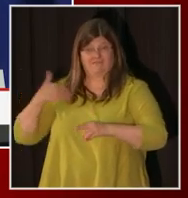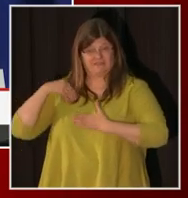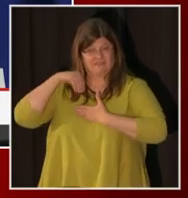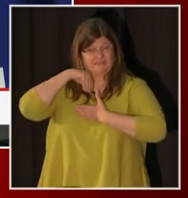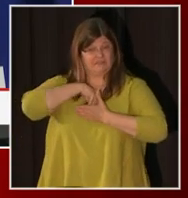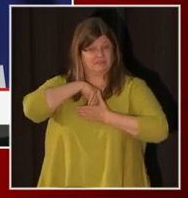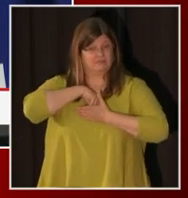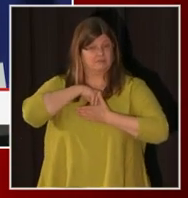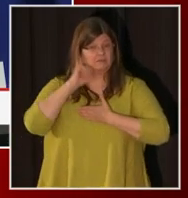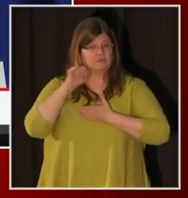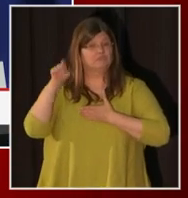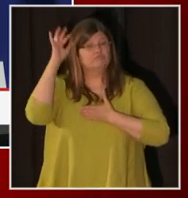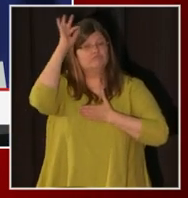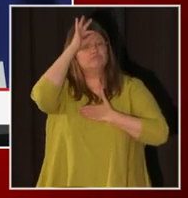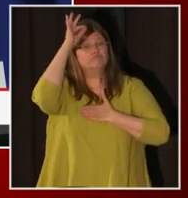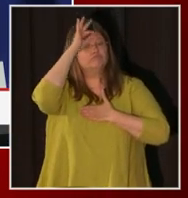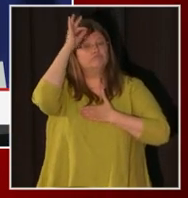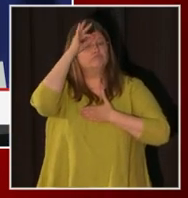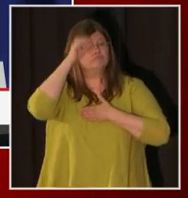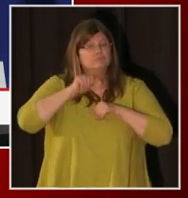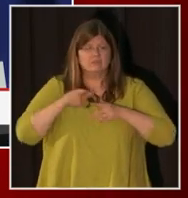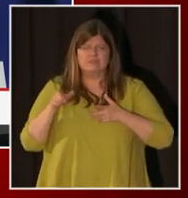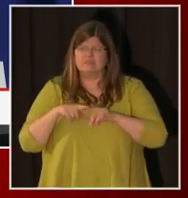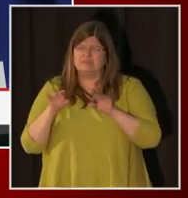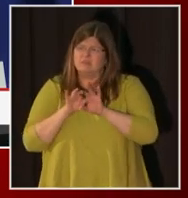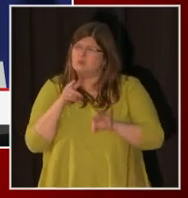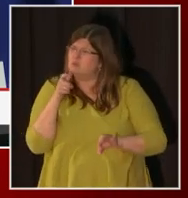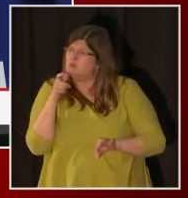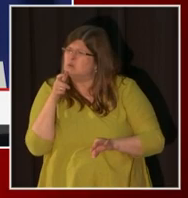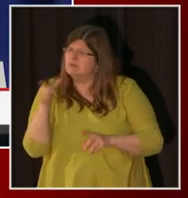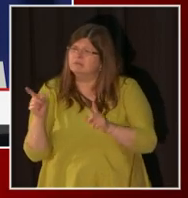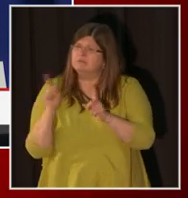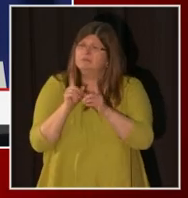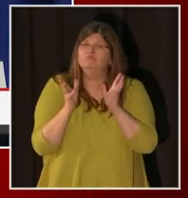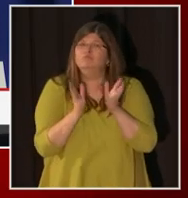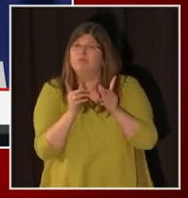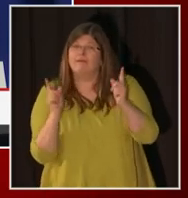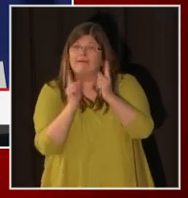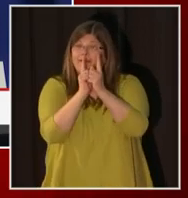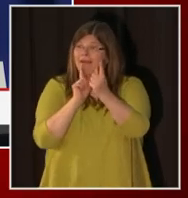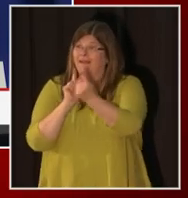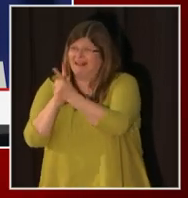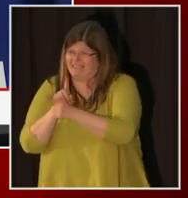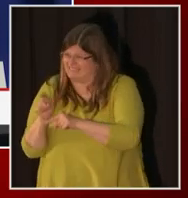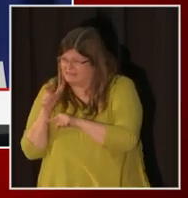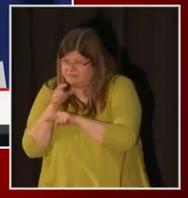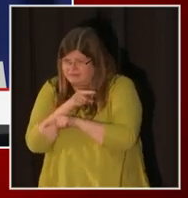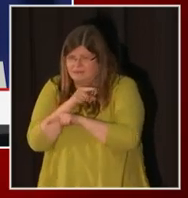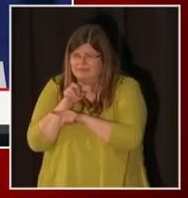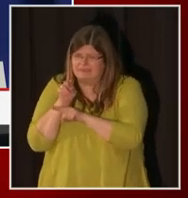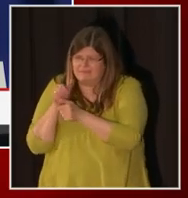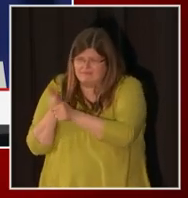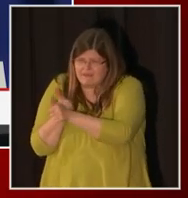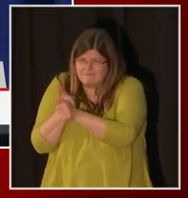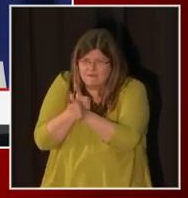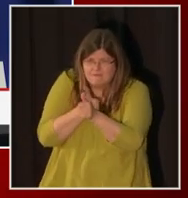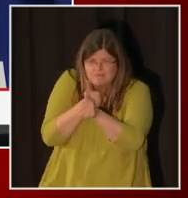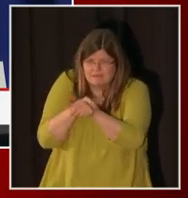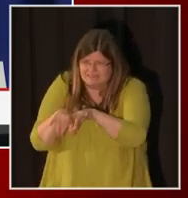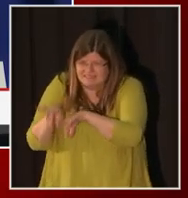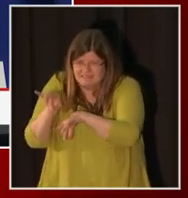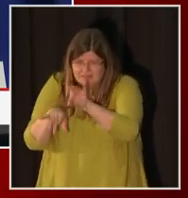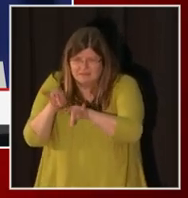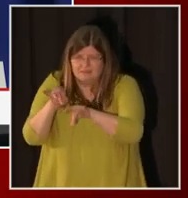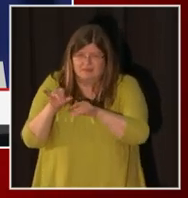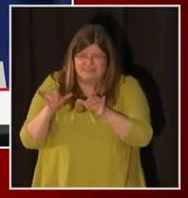people who they came into close contact with will be asked to quarantine. That's the quarantine piece. And then we connect them to all